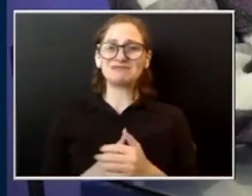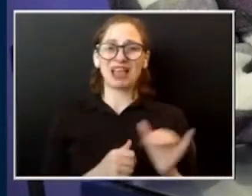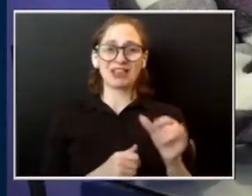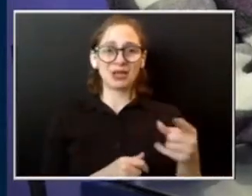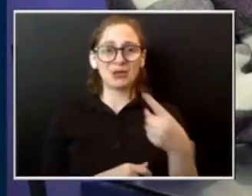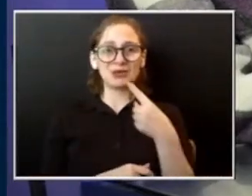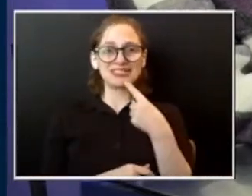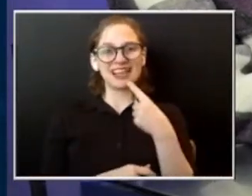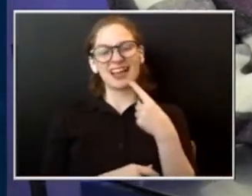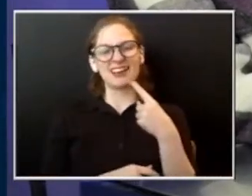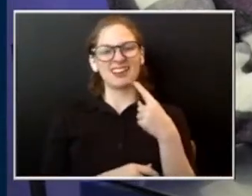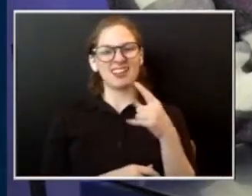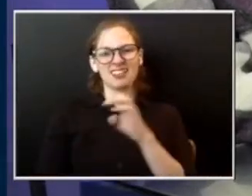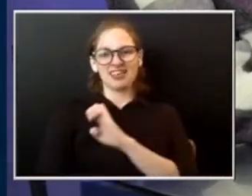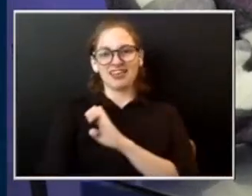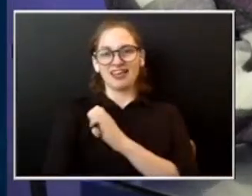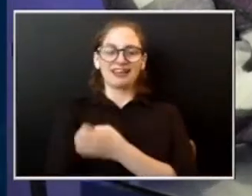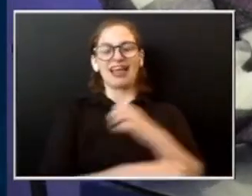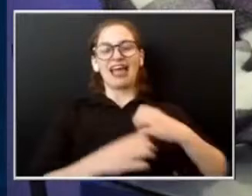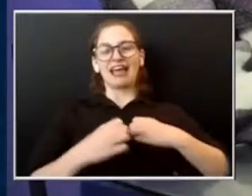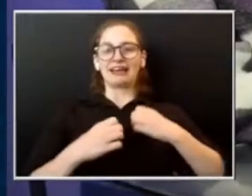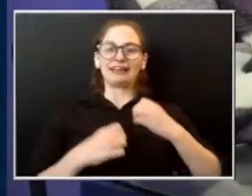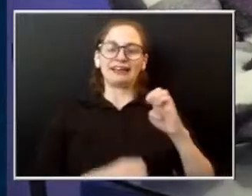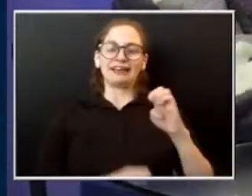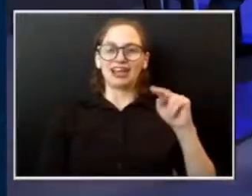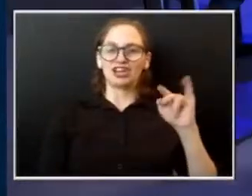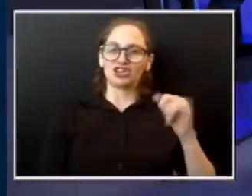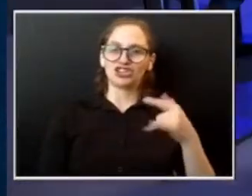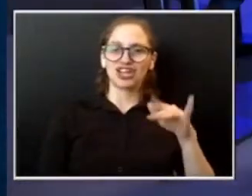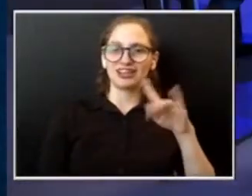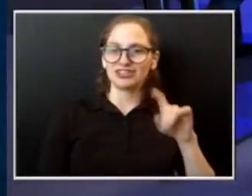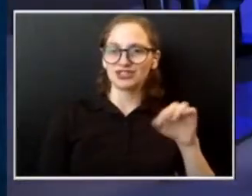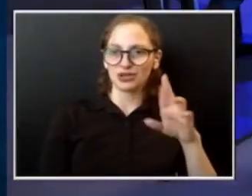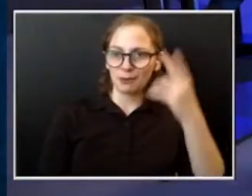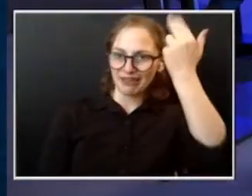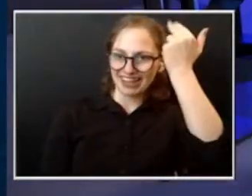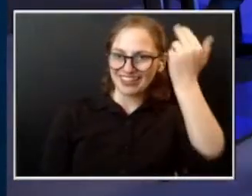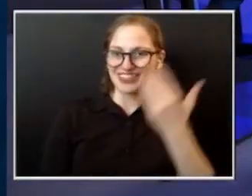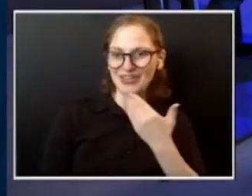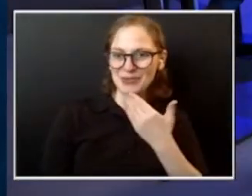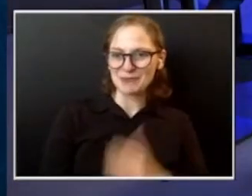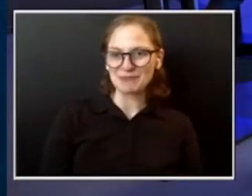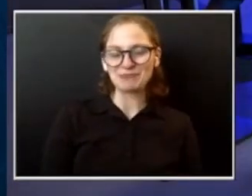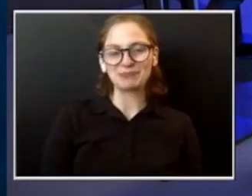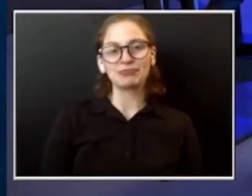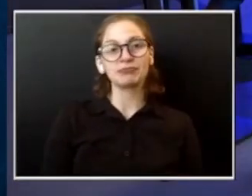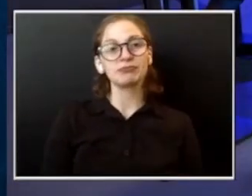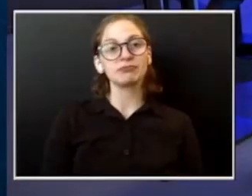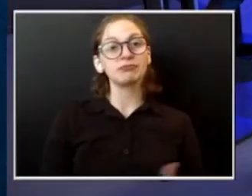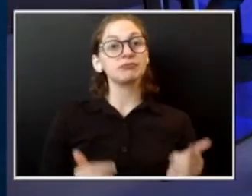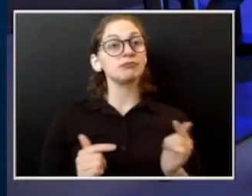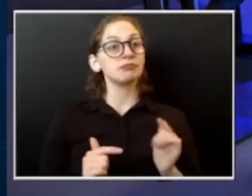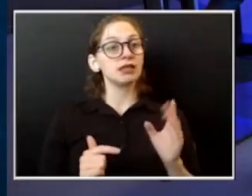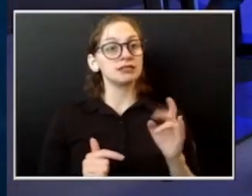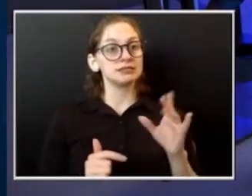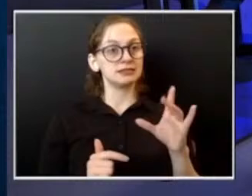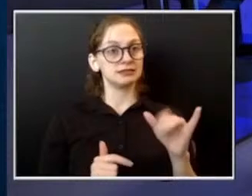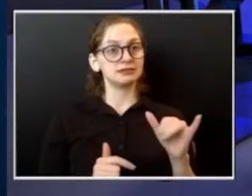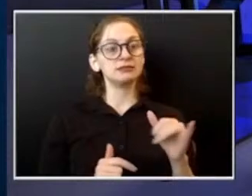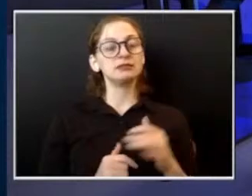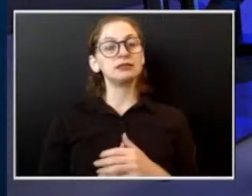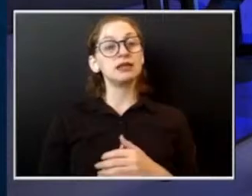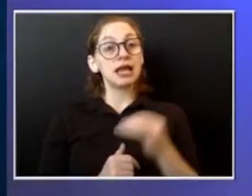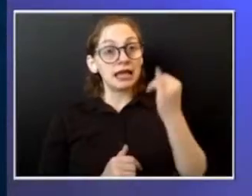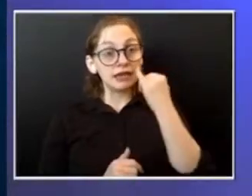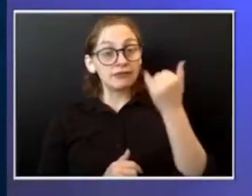What can I say? Thank you. That was beautiful. For me, I would just say if anybody is remotely